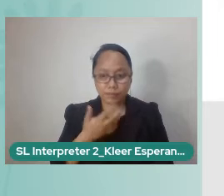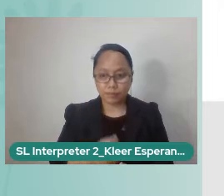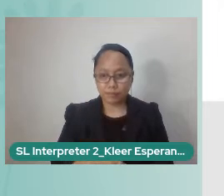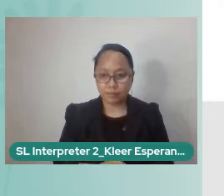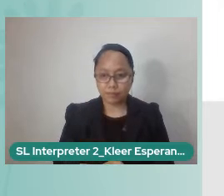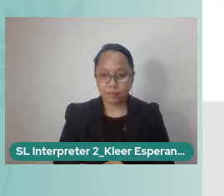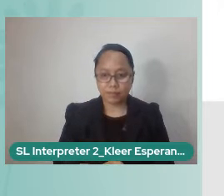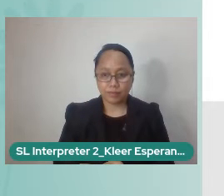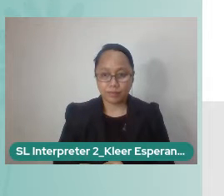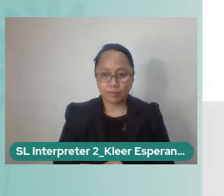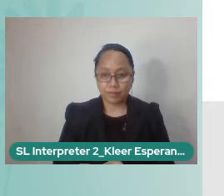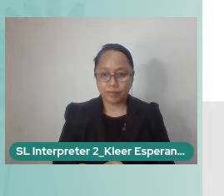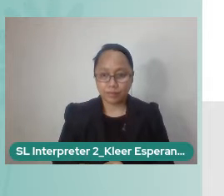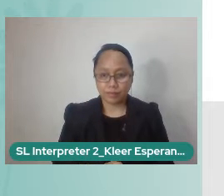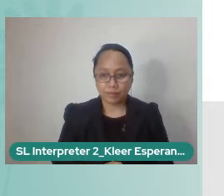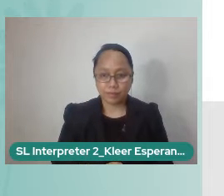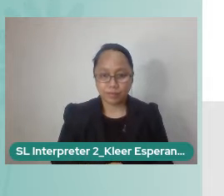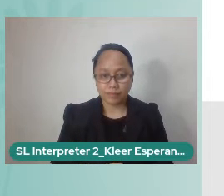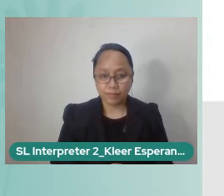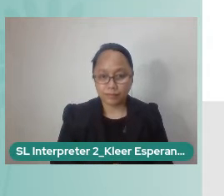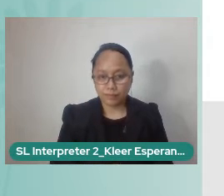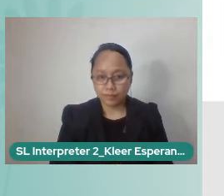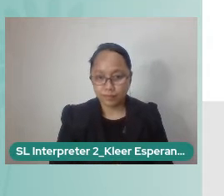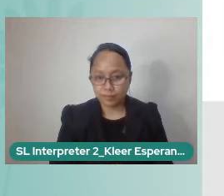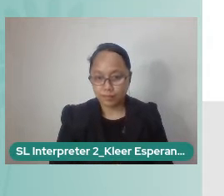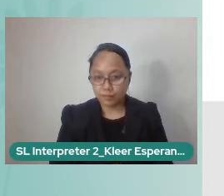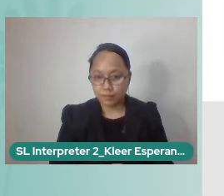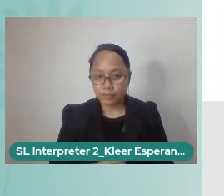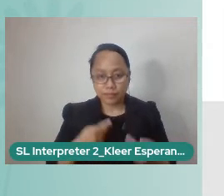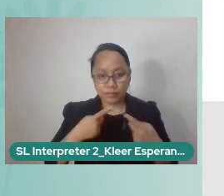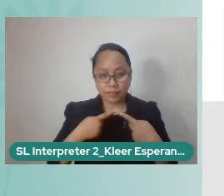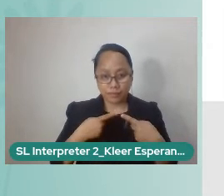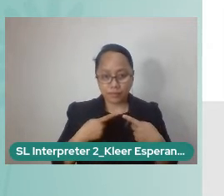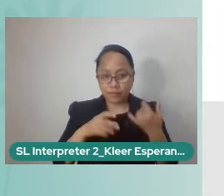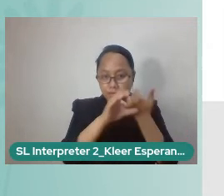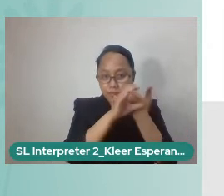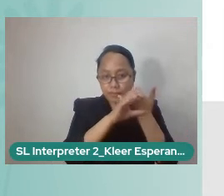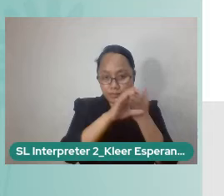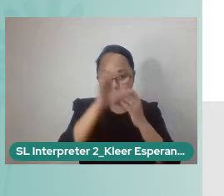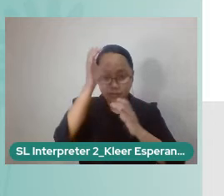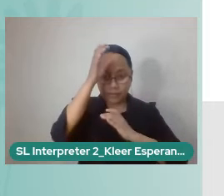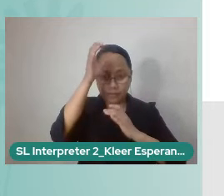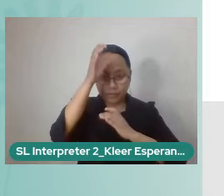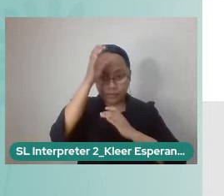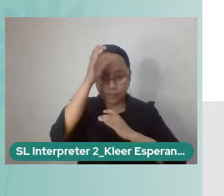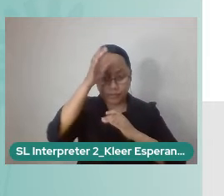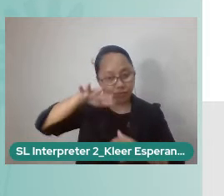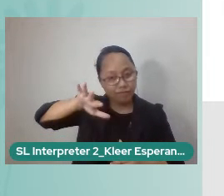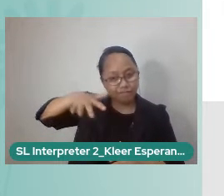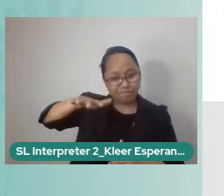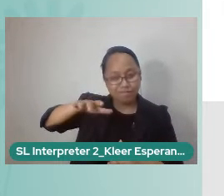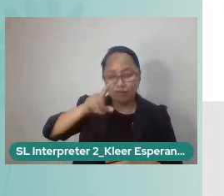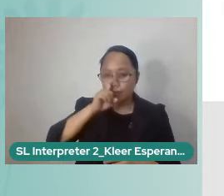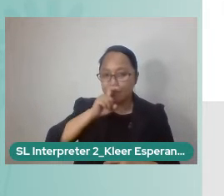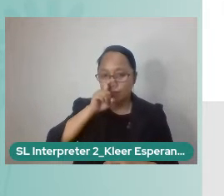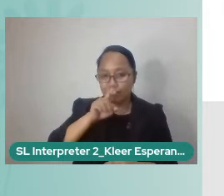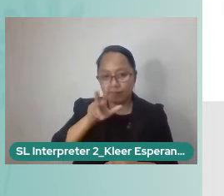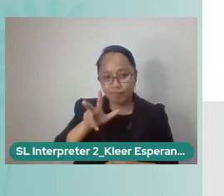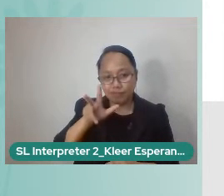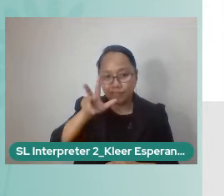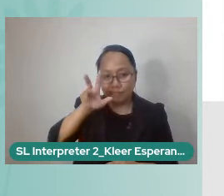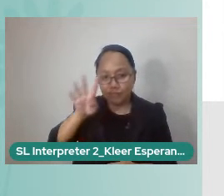a very low risk again, even at 10 years, as I said earlier. And so this is the basis for a traffic light system. We can start to